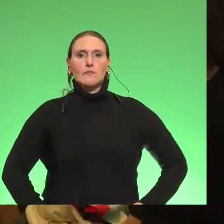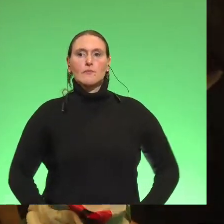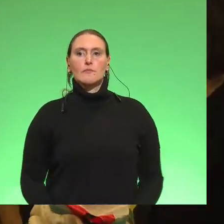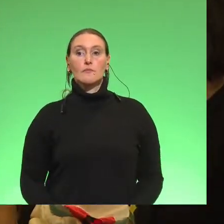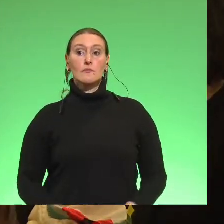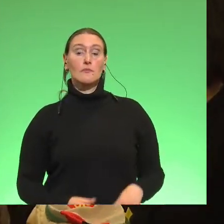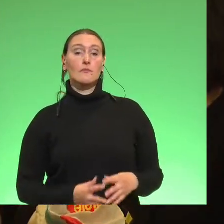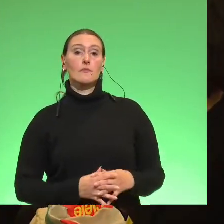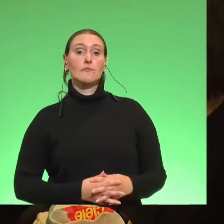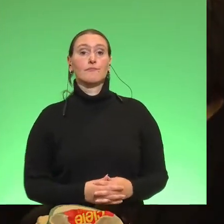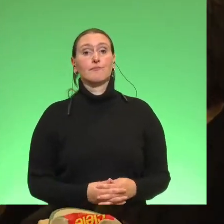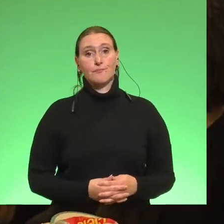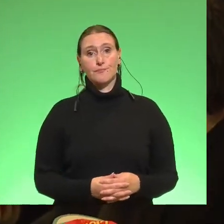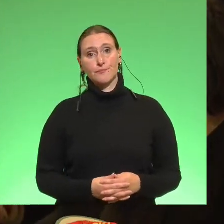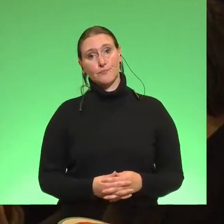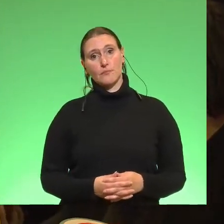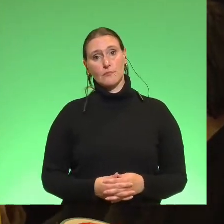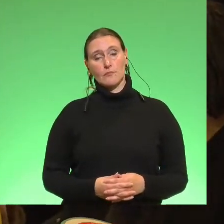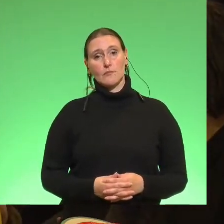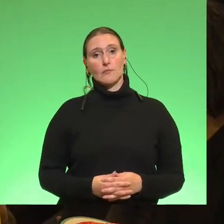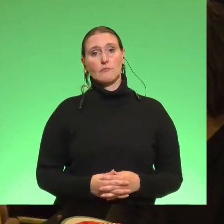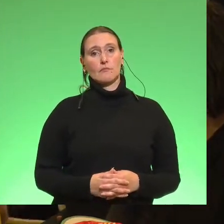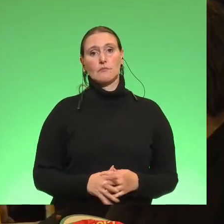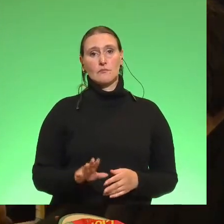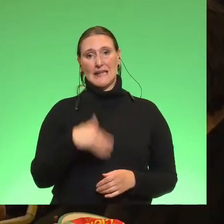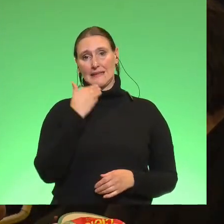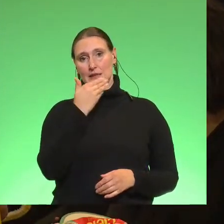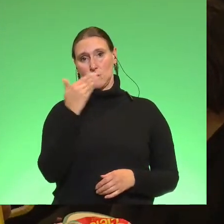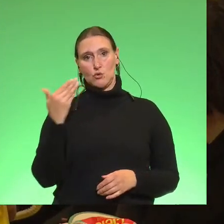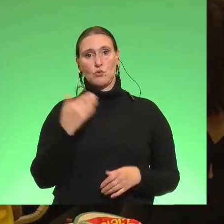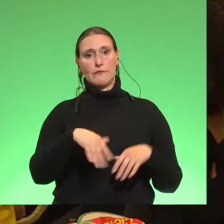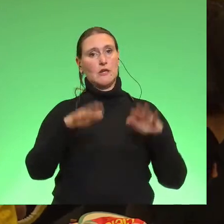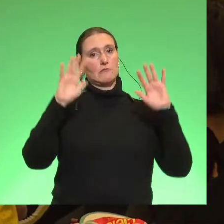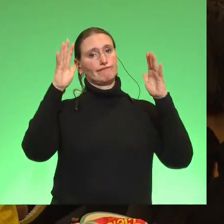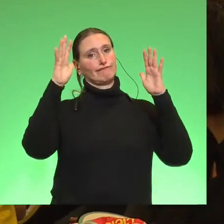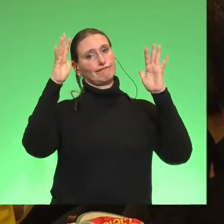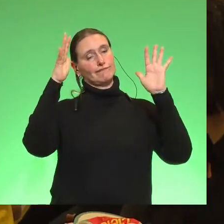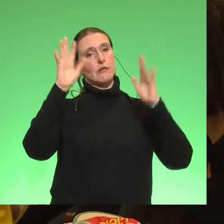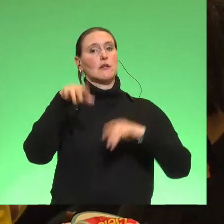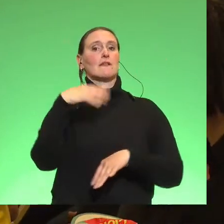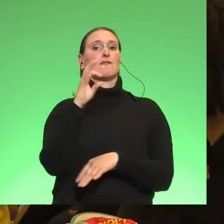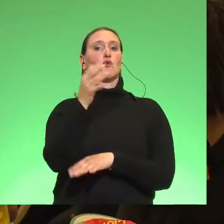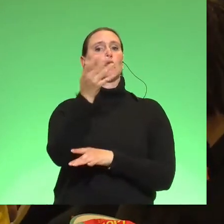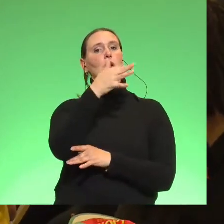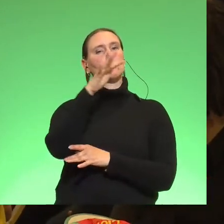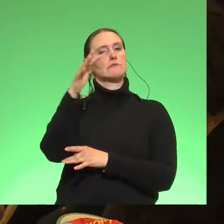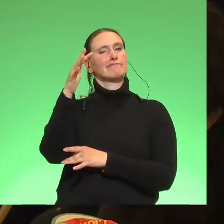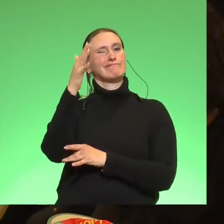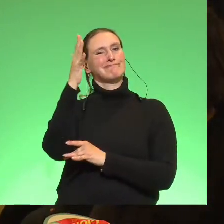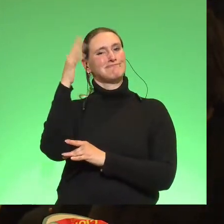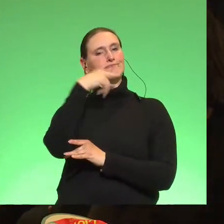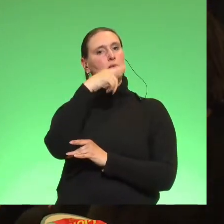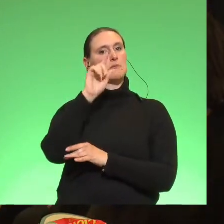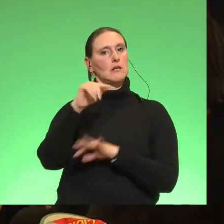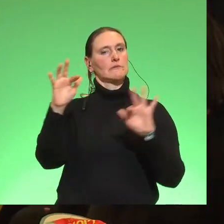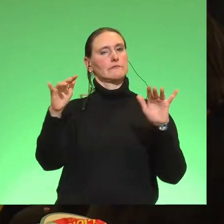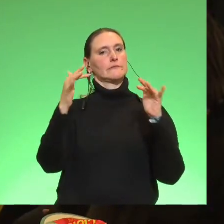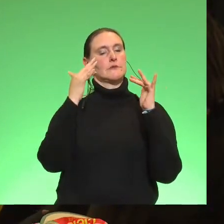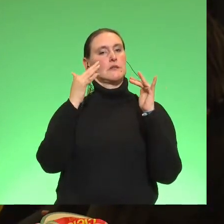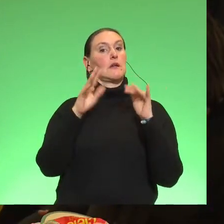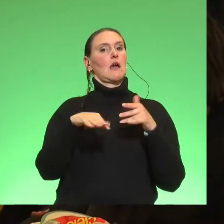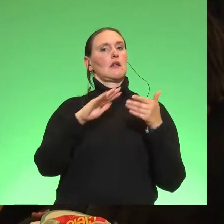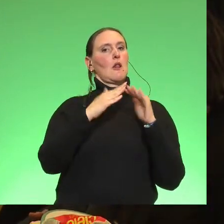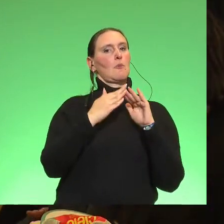Yes, first of all, I just want to applaud you for a very beautiful and inspiring lumbung #1 or